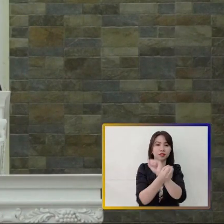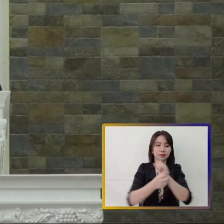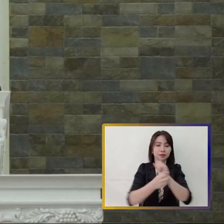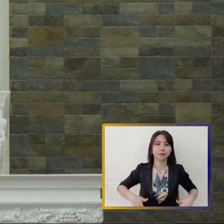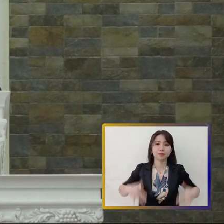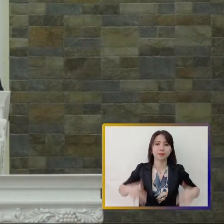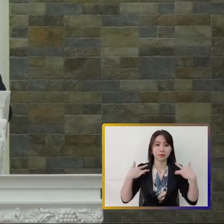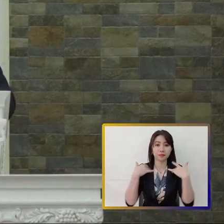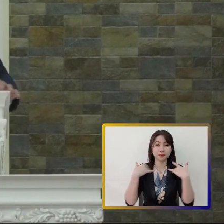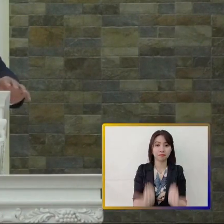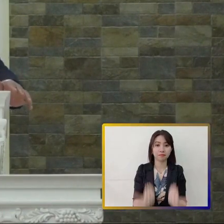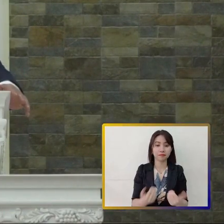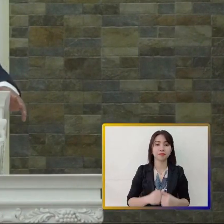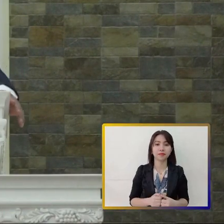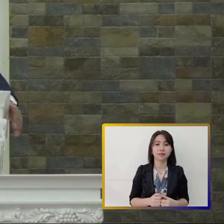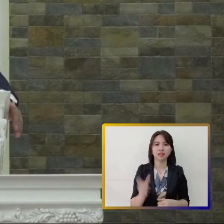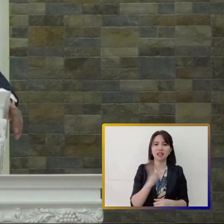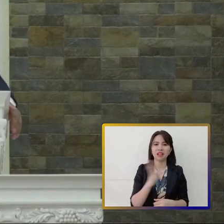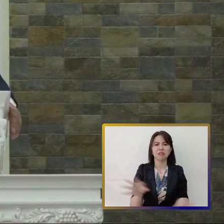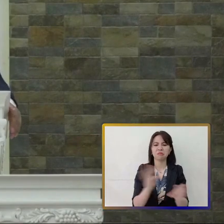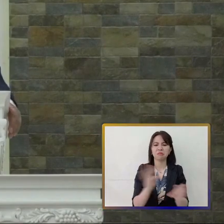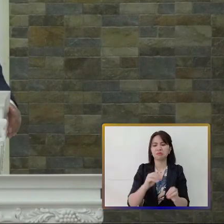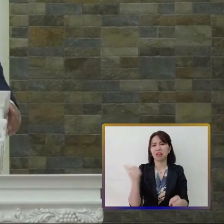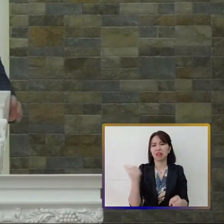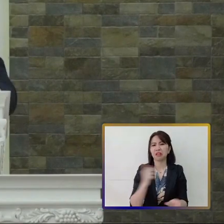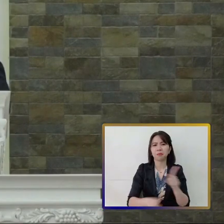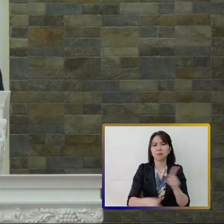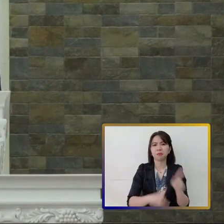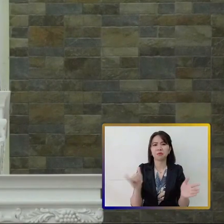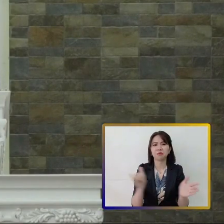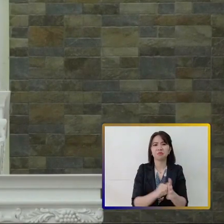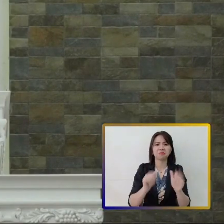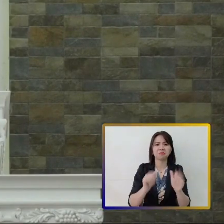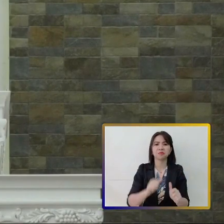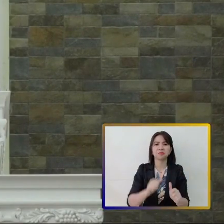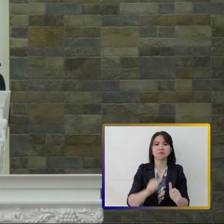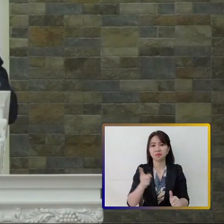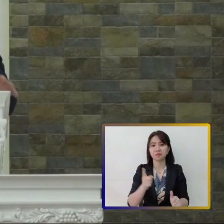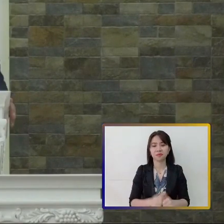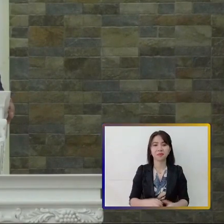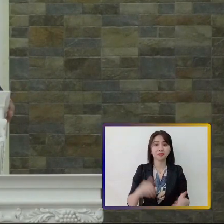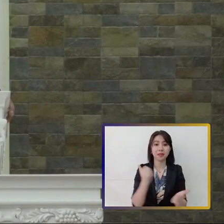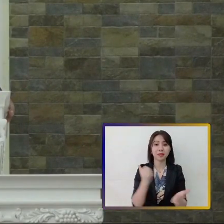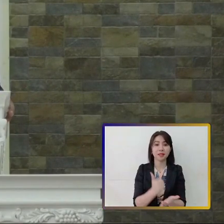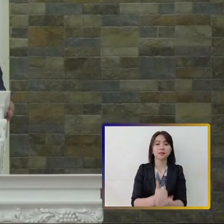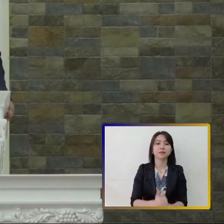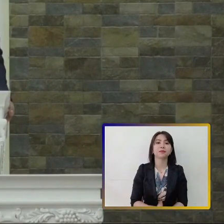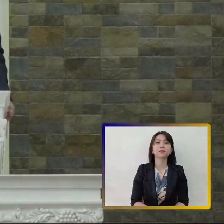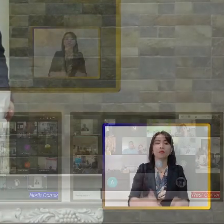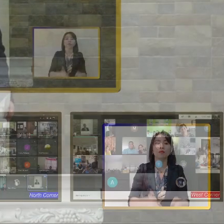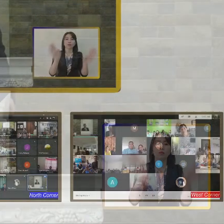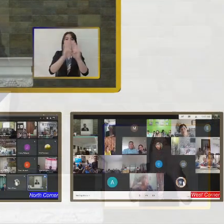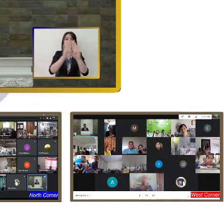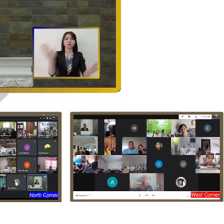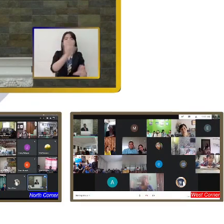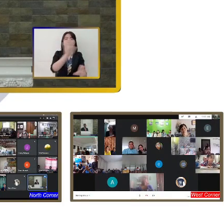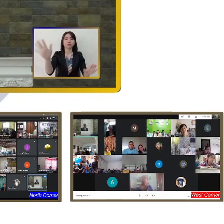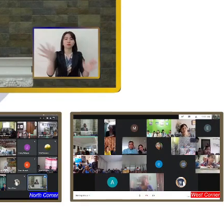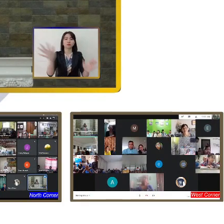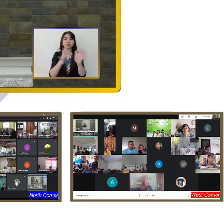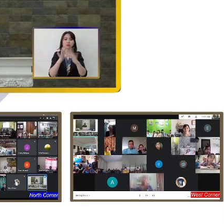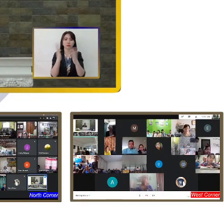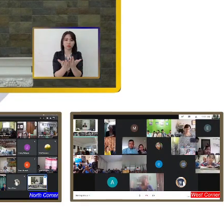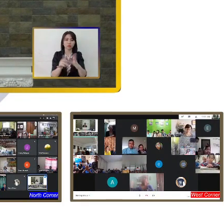walang sino man tao makakapagpasubali po niyan mga kapatid. All right? Let us all stand please and turn your Bibles in the book of Luke